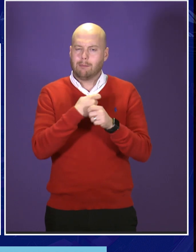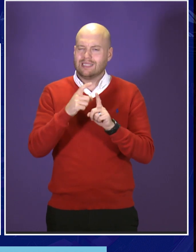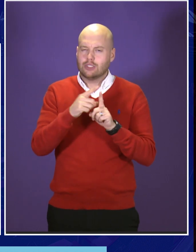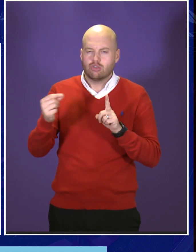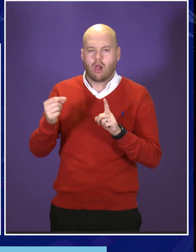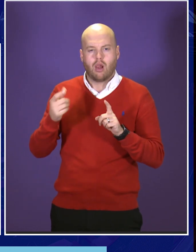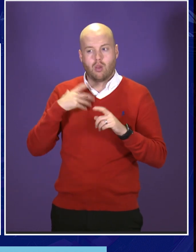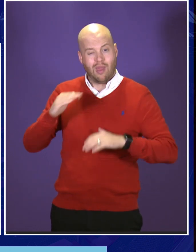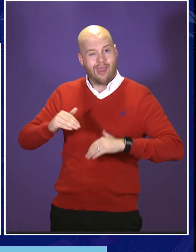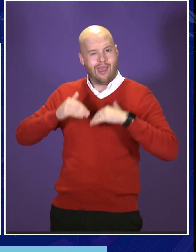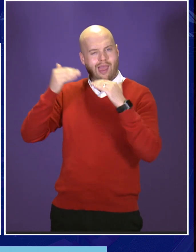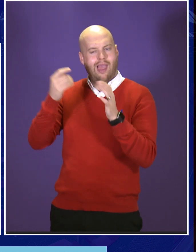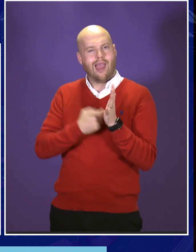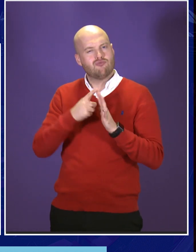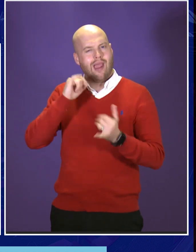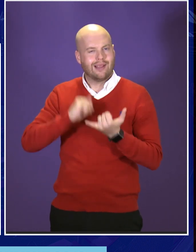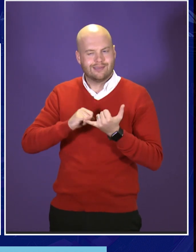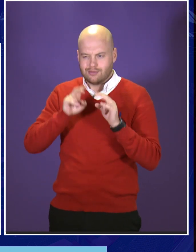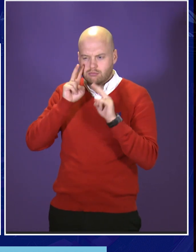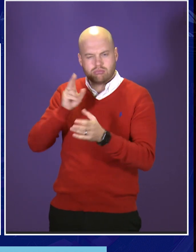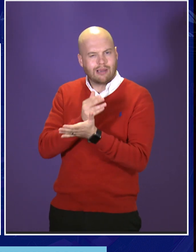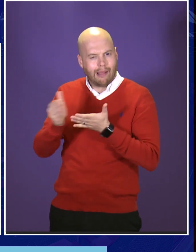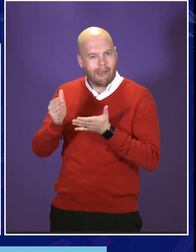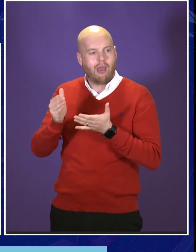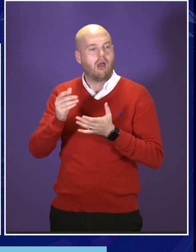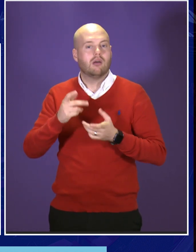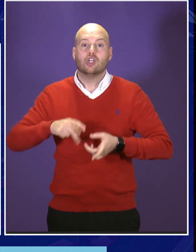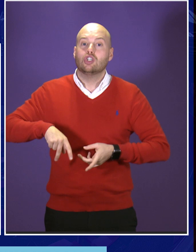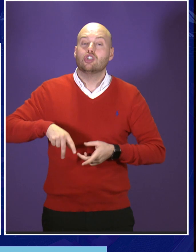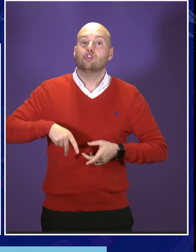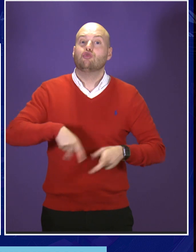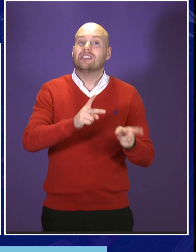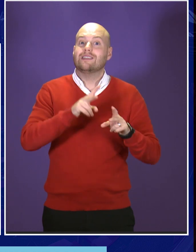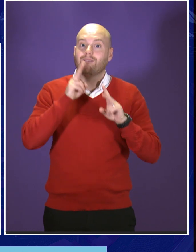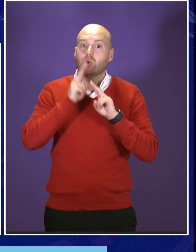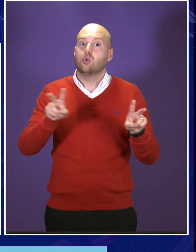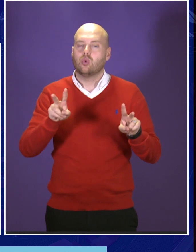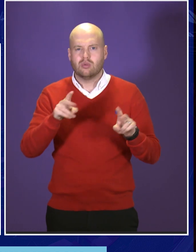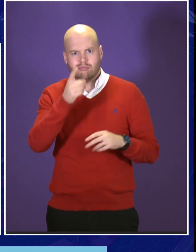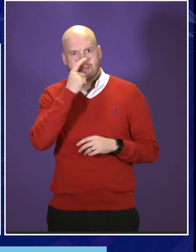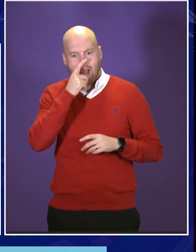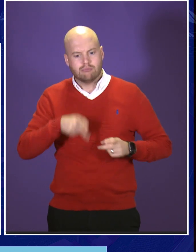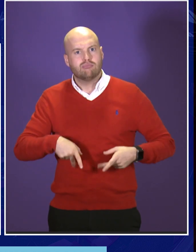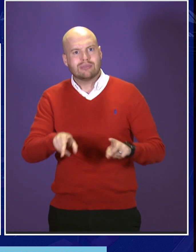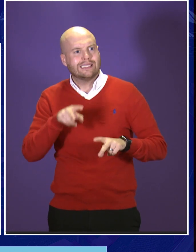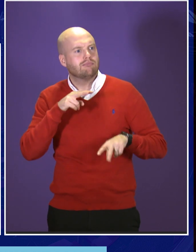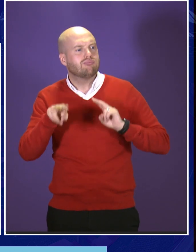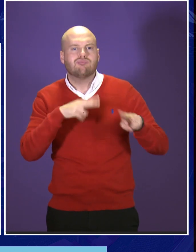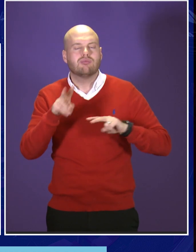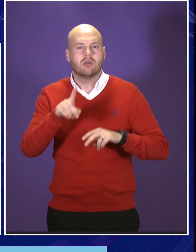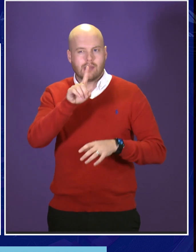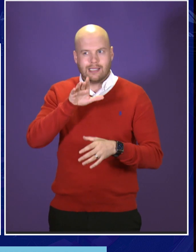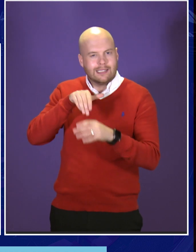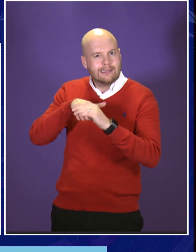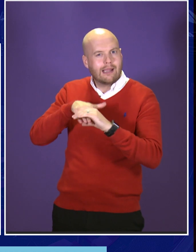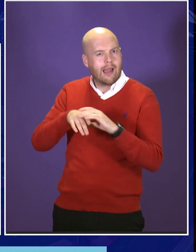imagery. We captured street view content, so you can walk down the halls of the Met in New York, whether you're sitting in Edinburgh or Delhi. But we realized